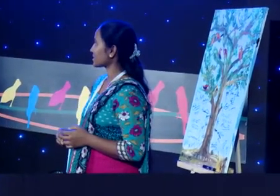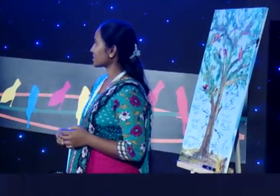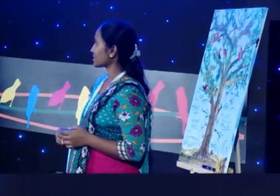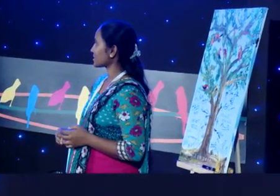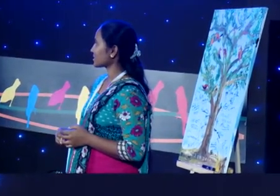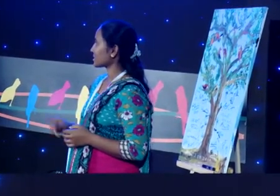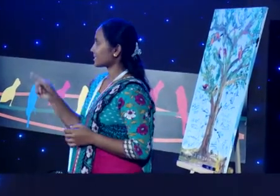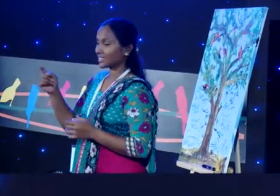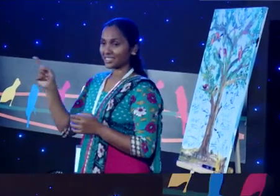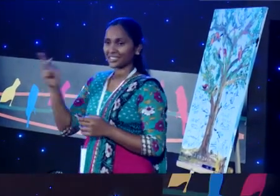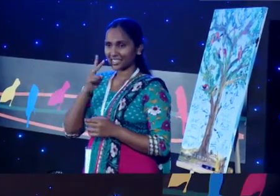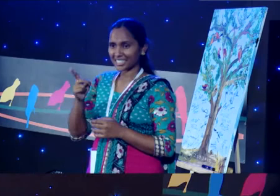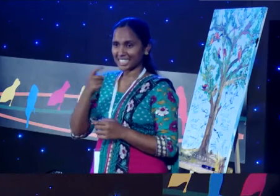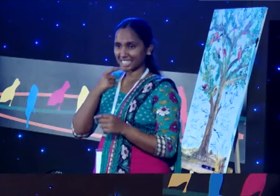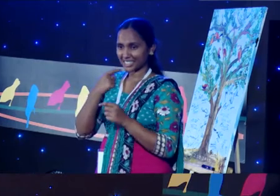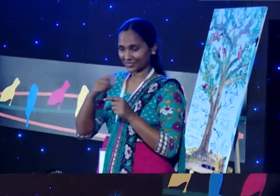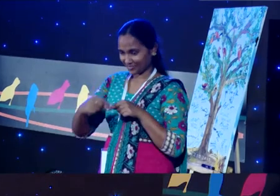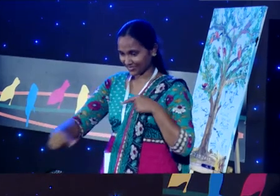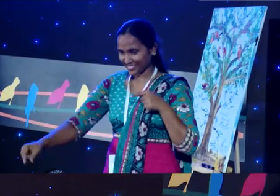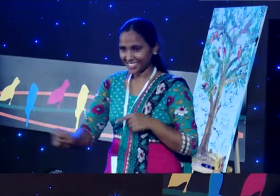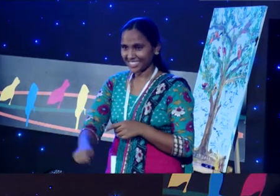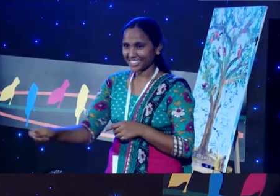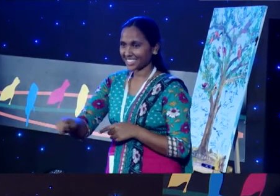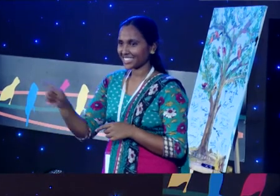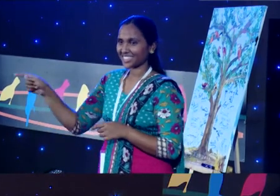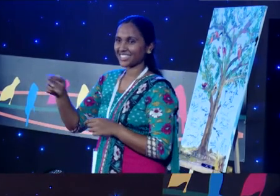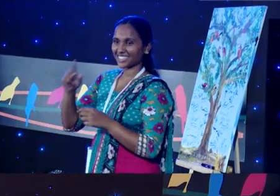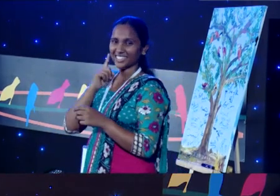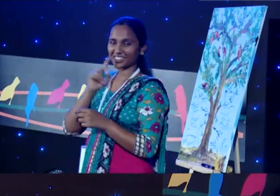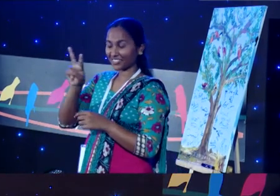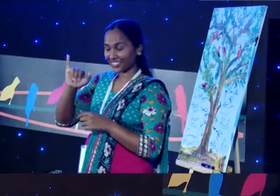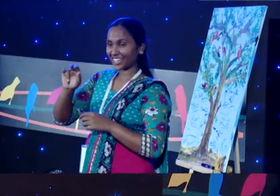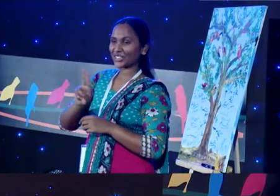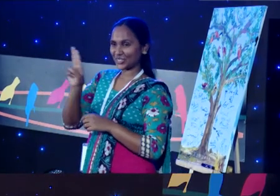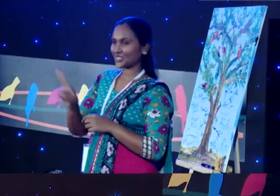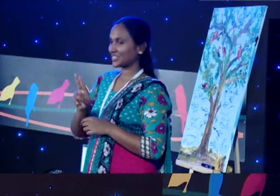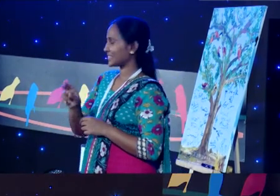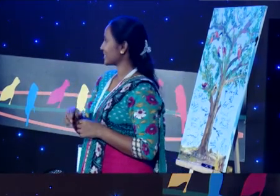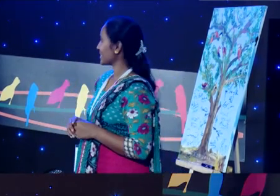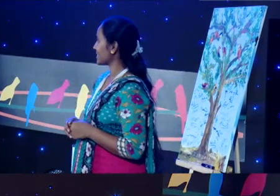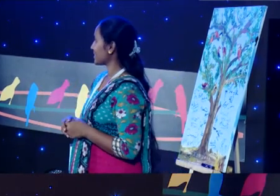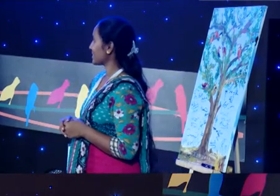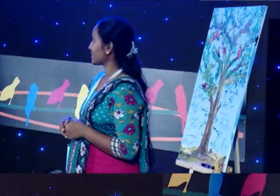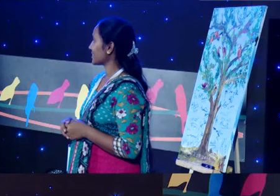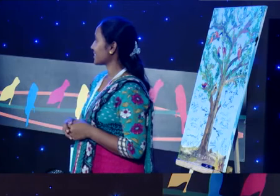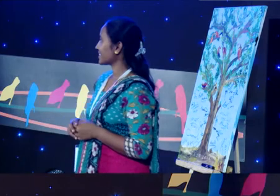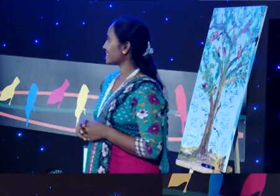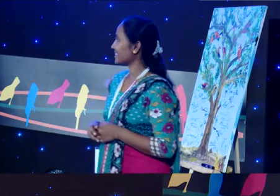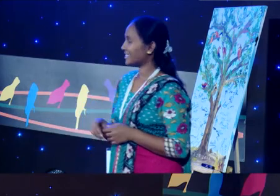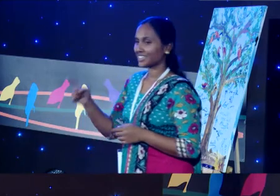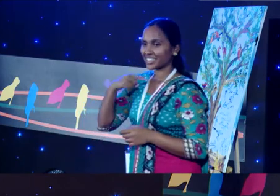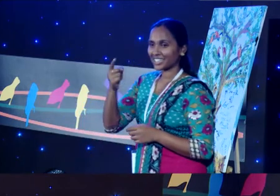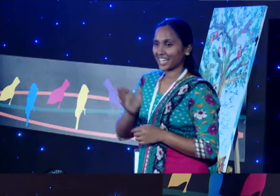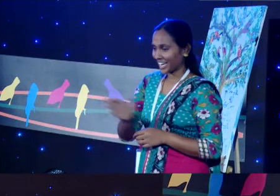white cane in the, so I was not mindful of it. He says, can you tell me the directions to this sweet shop? I said, yeah, go straight, take a left, then take like two rights,